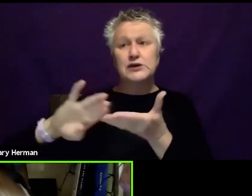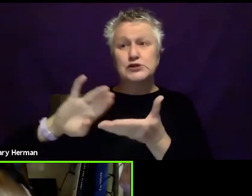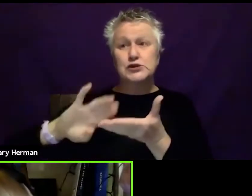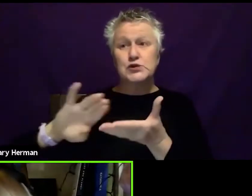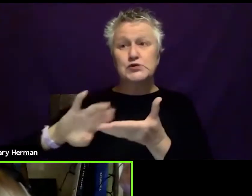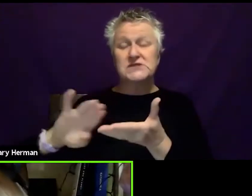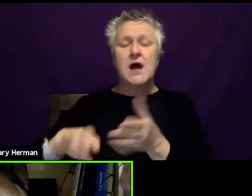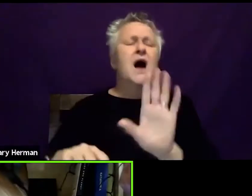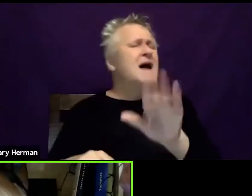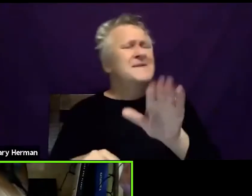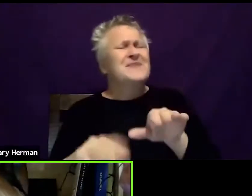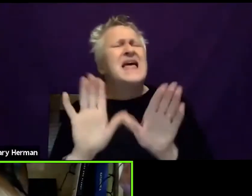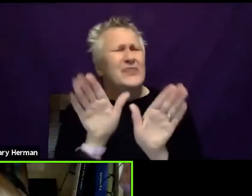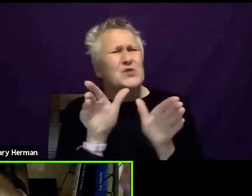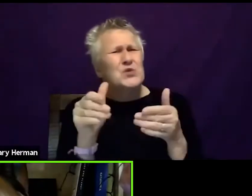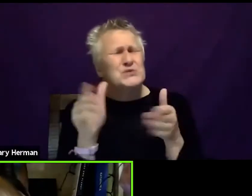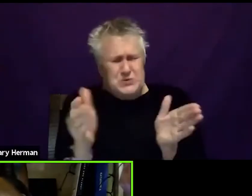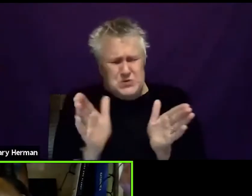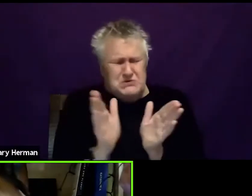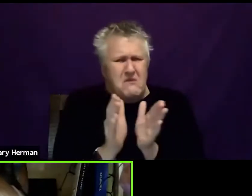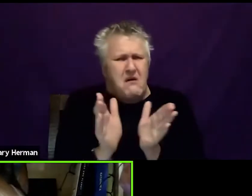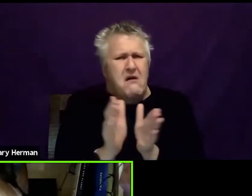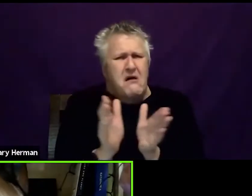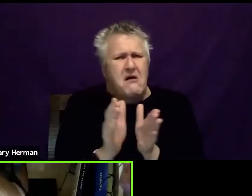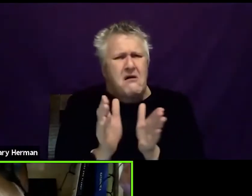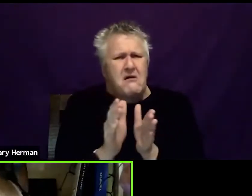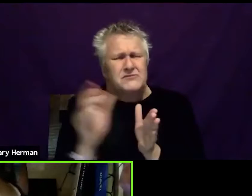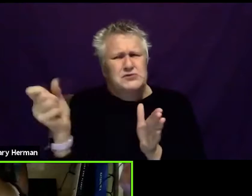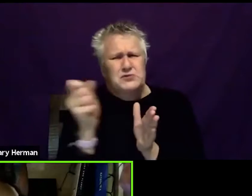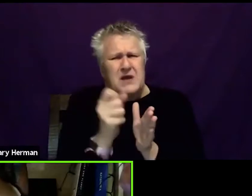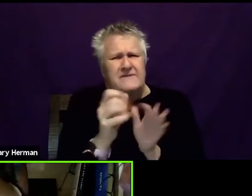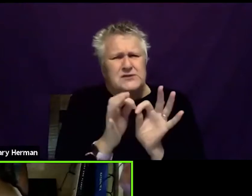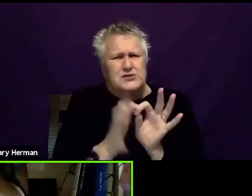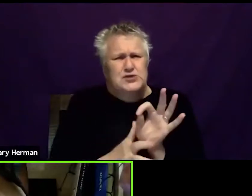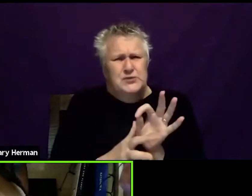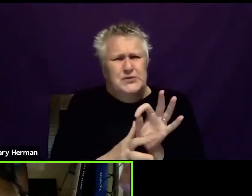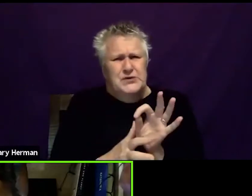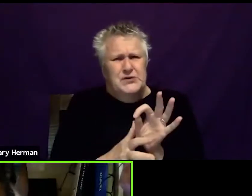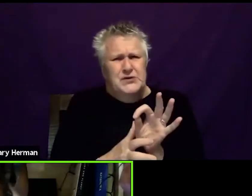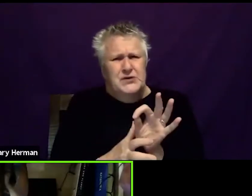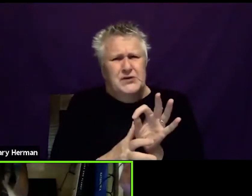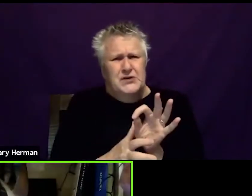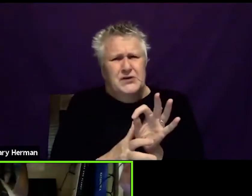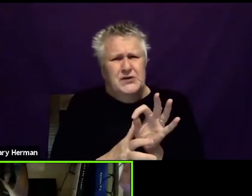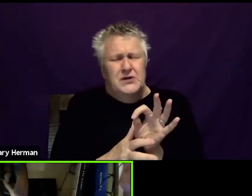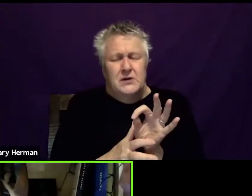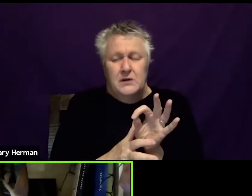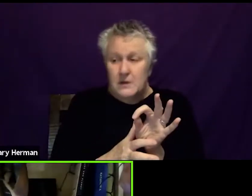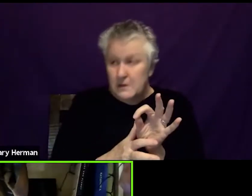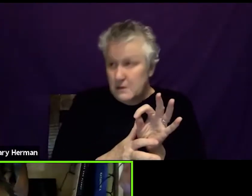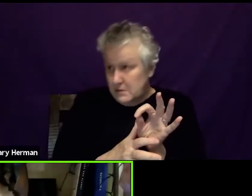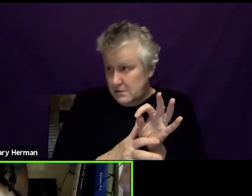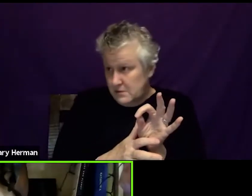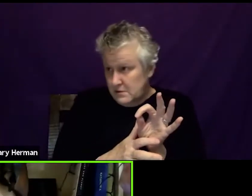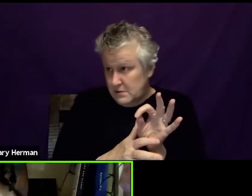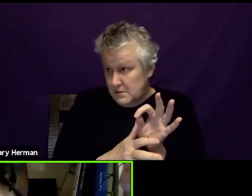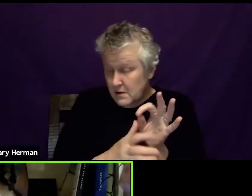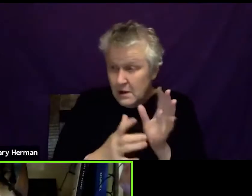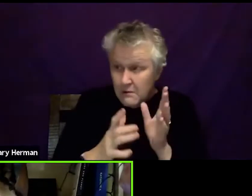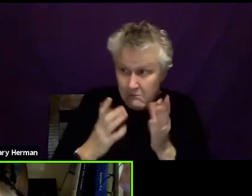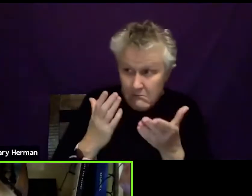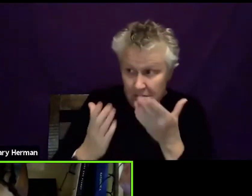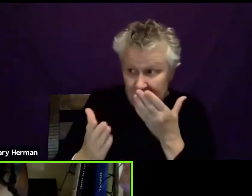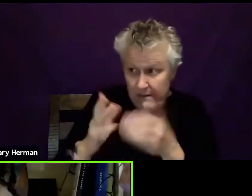an interpreter in. And people did suggest that perhaps they could use a different room, given that they have an